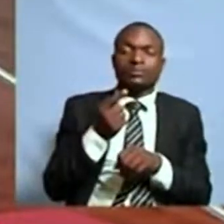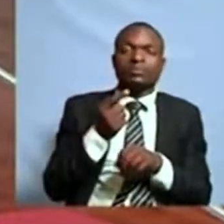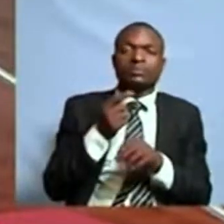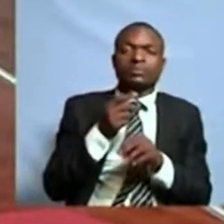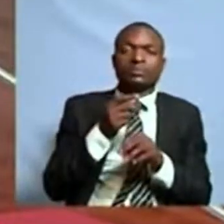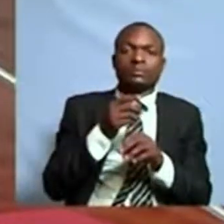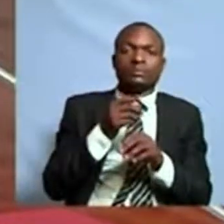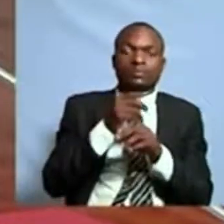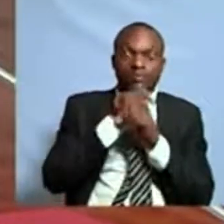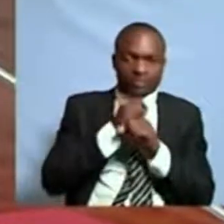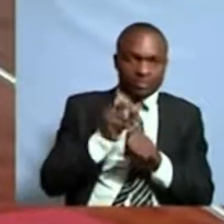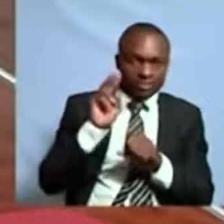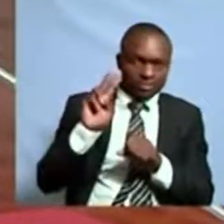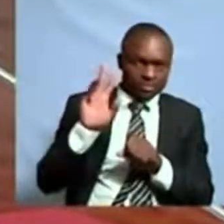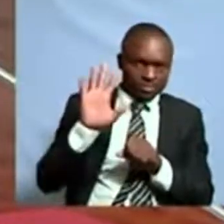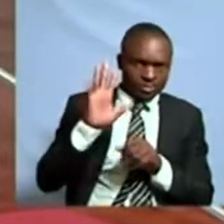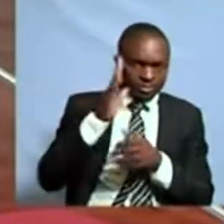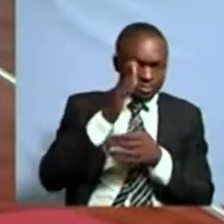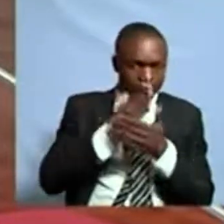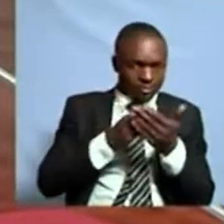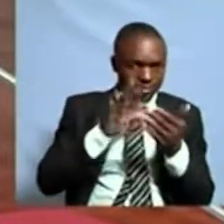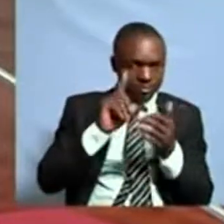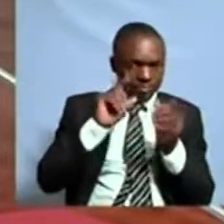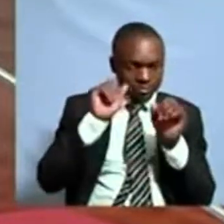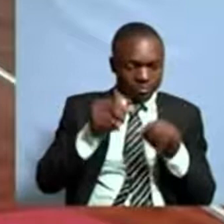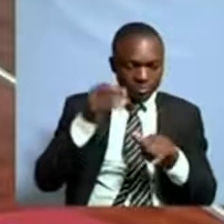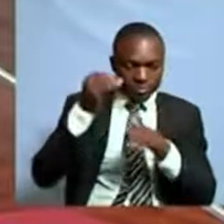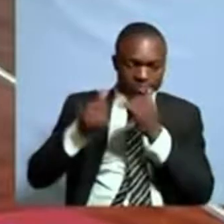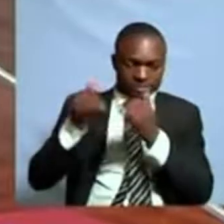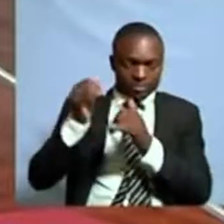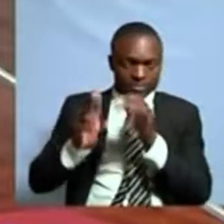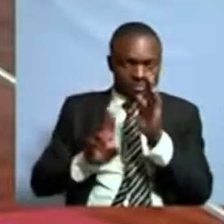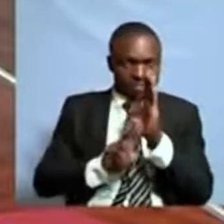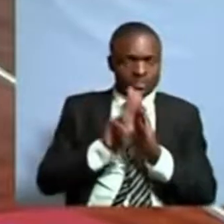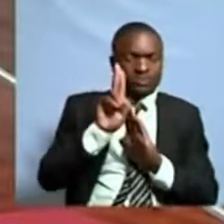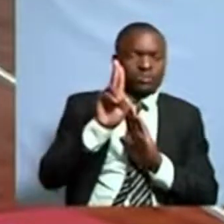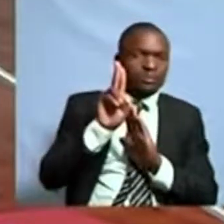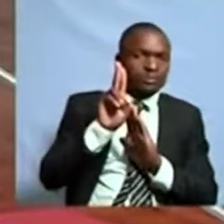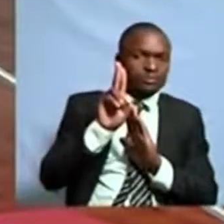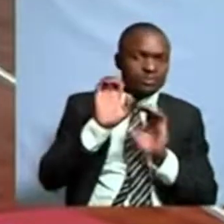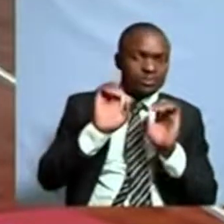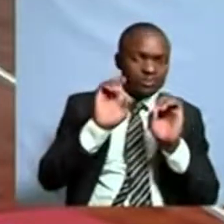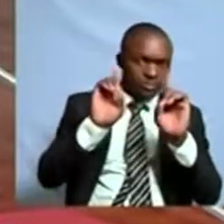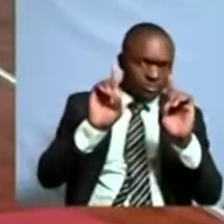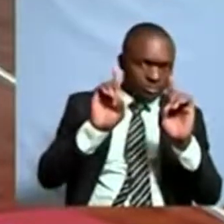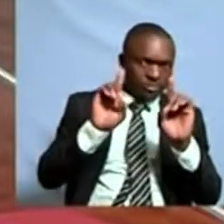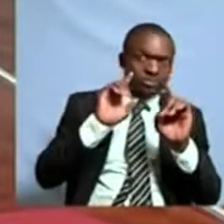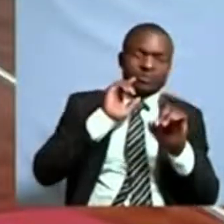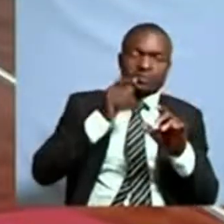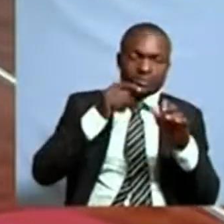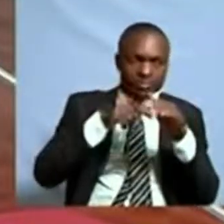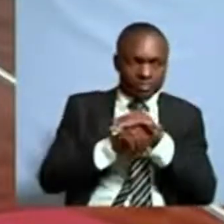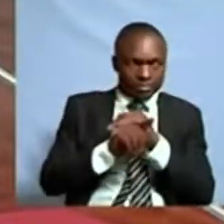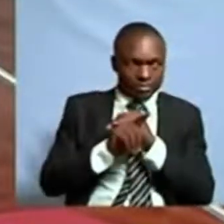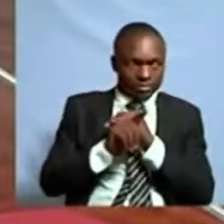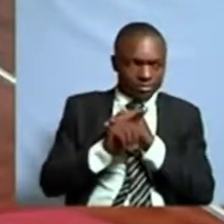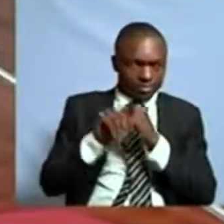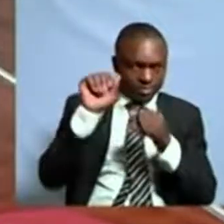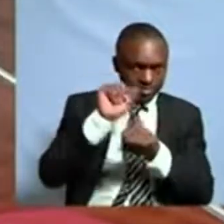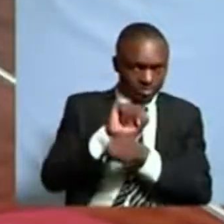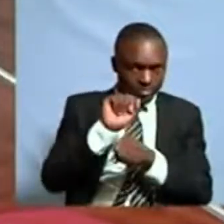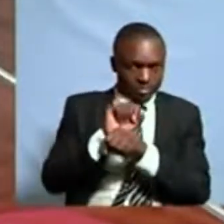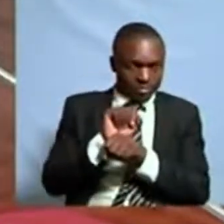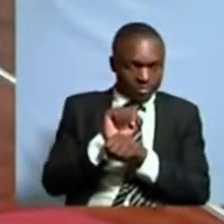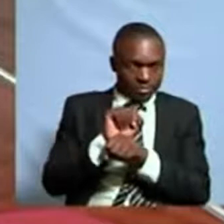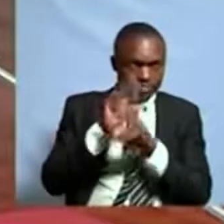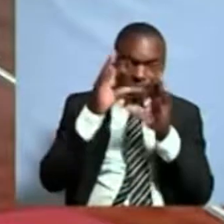25, someone should have completed tertiary education and should be getting into employment.